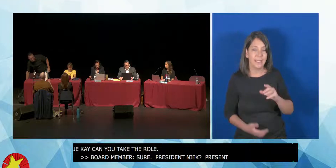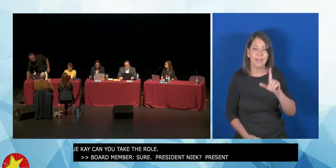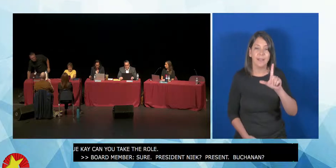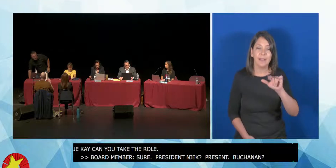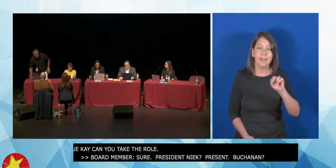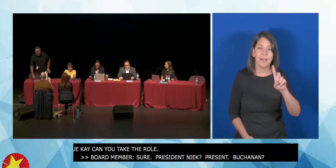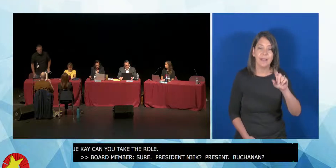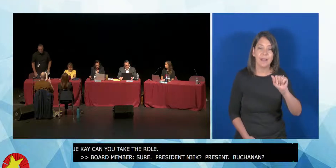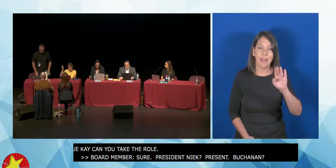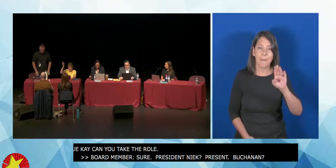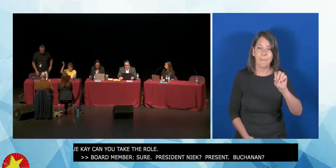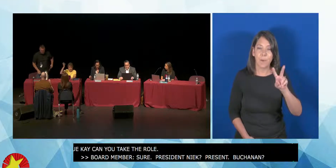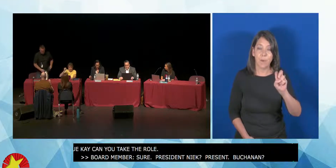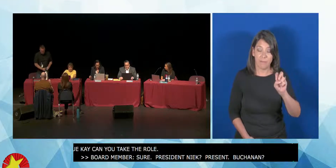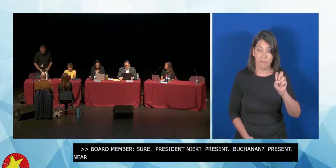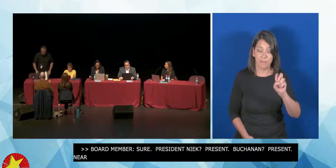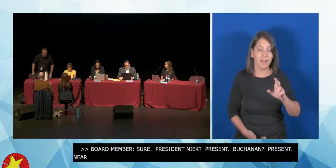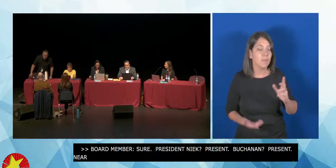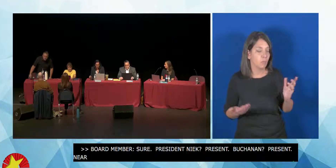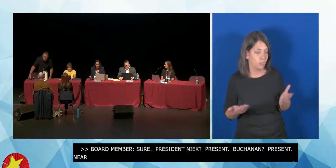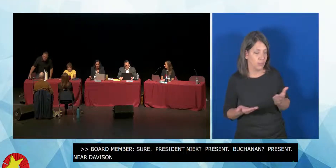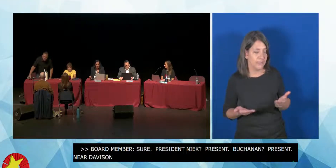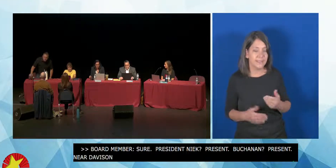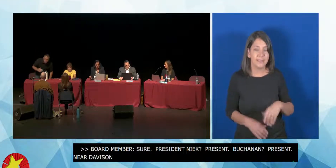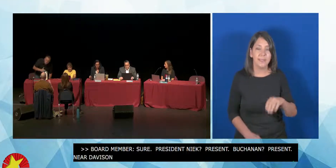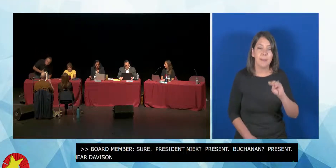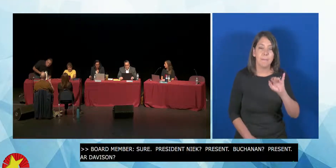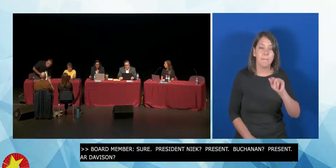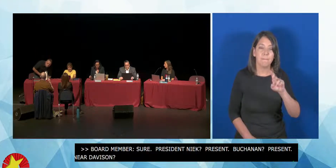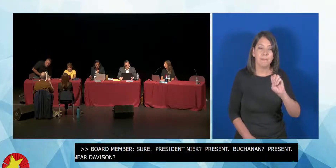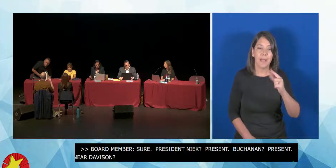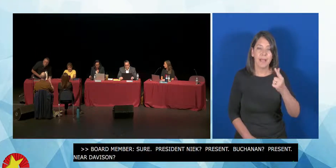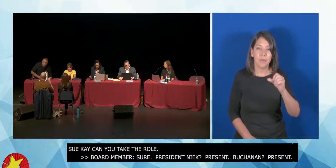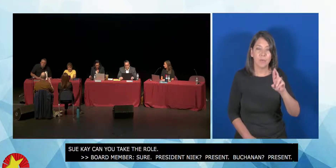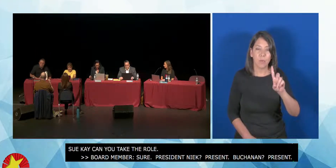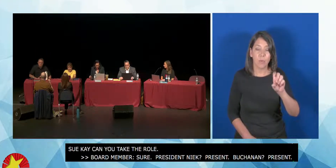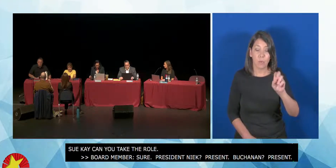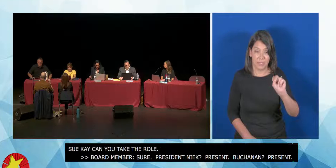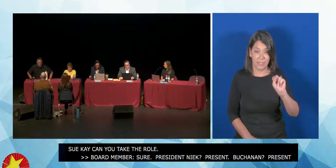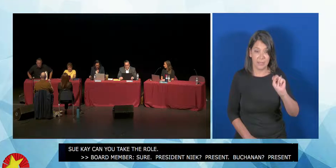Bove. Present. Mike Gordon.